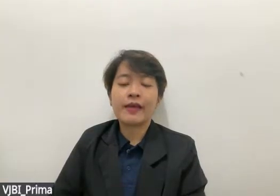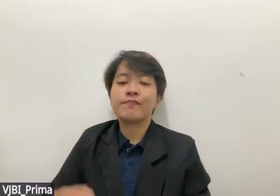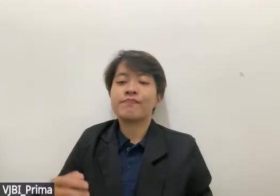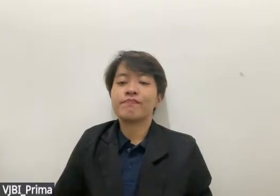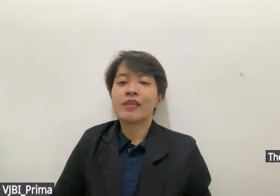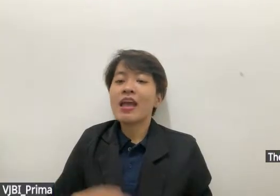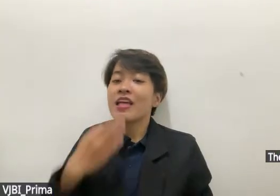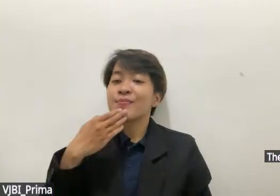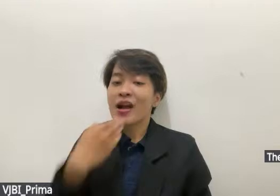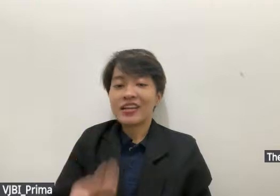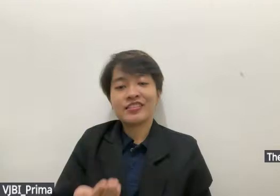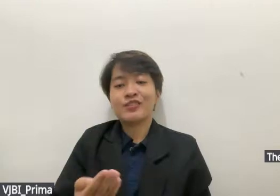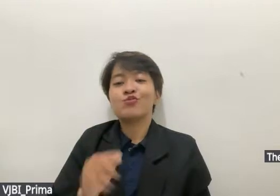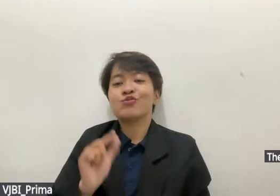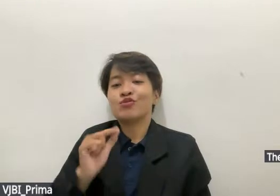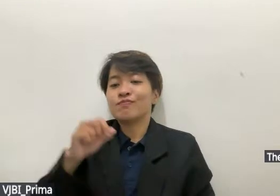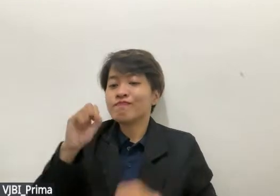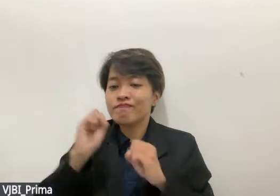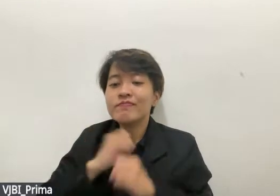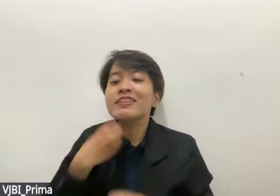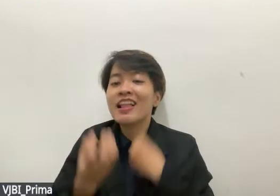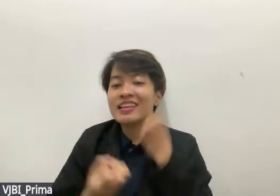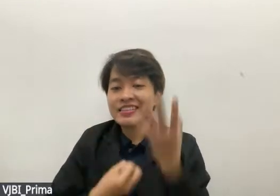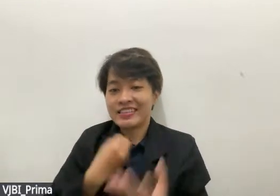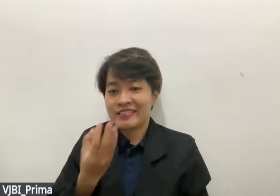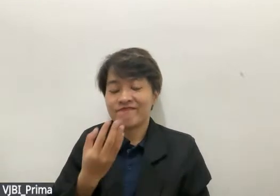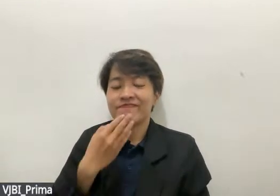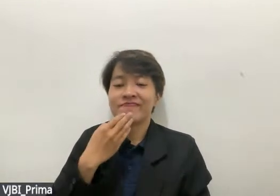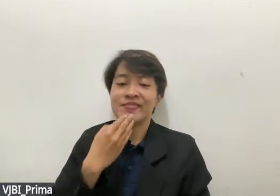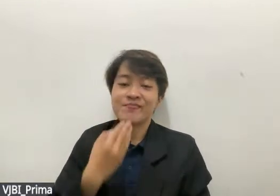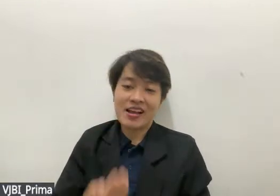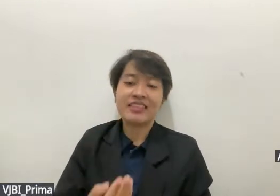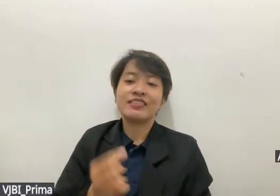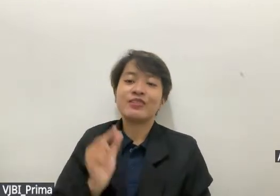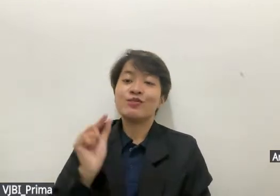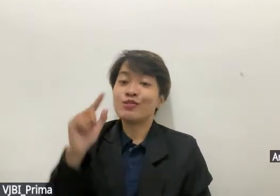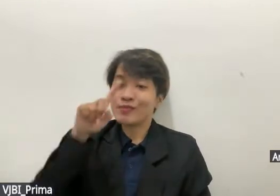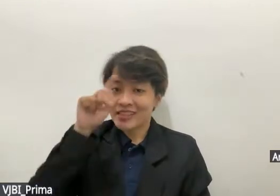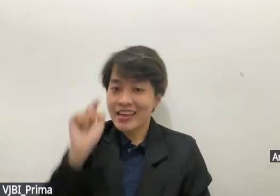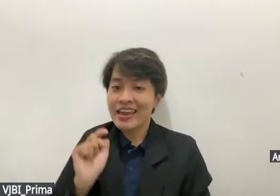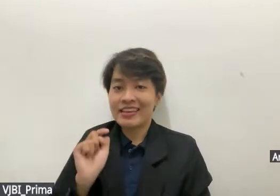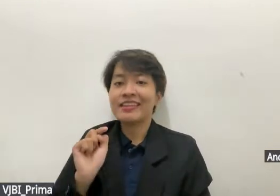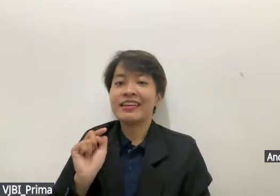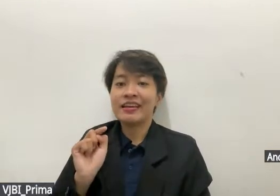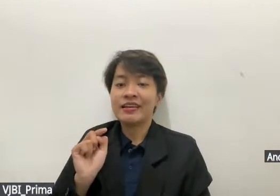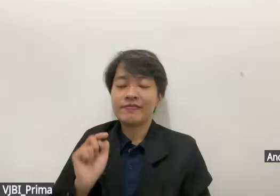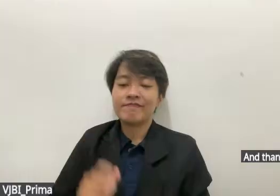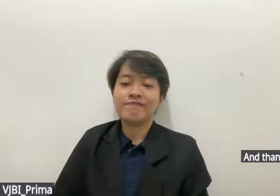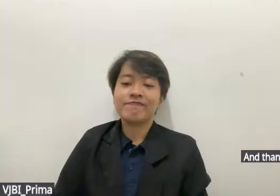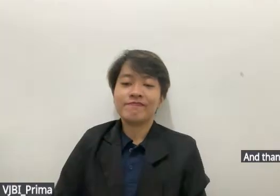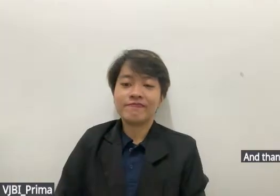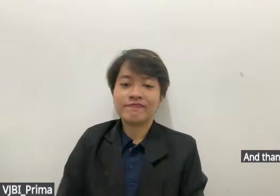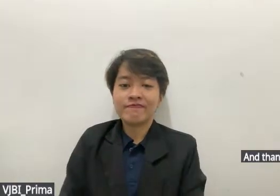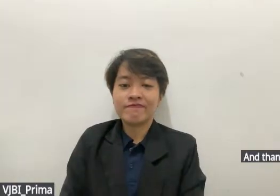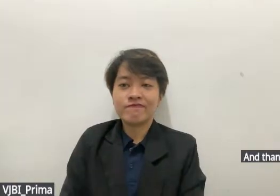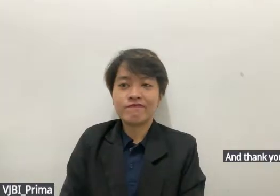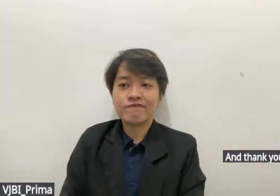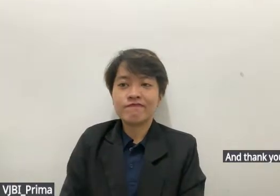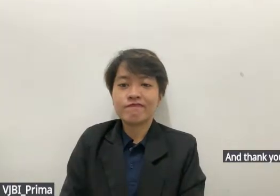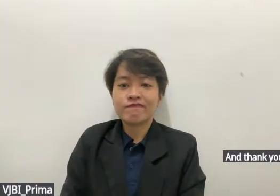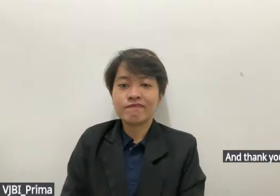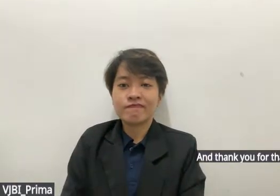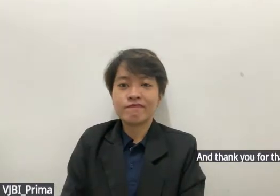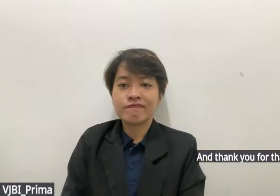you. And thank you for that. And just to add to that, another thing that